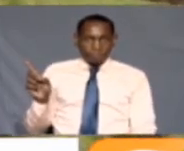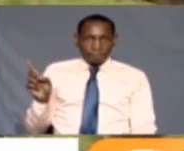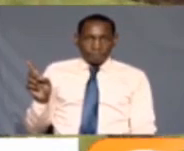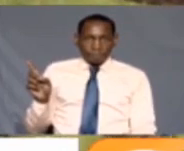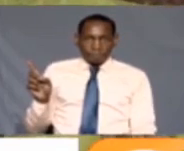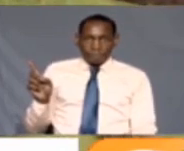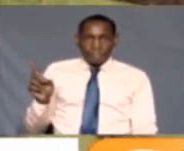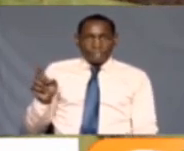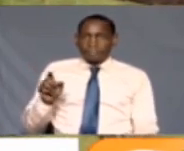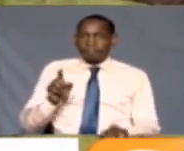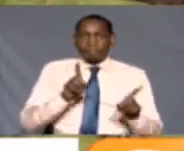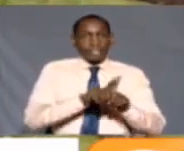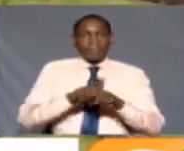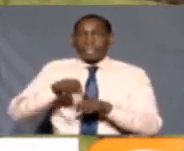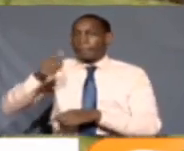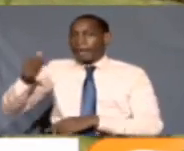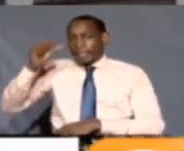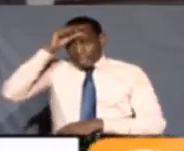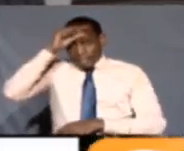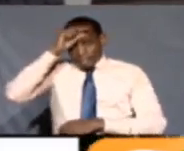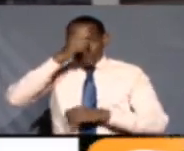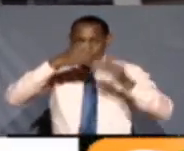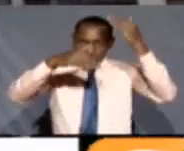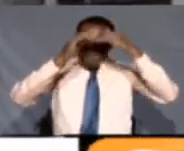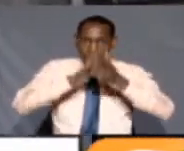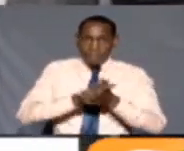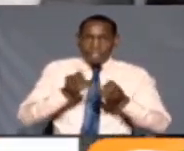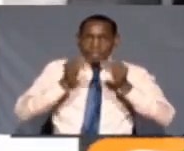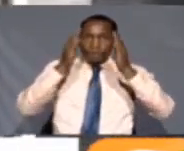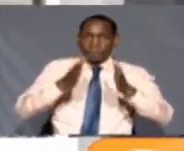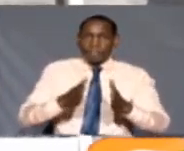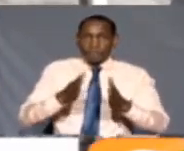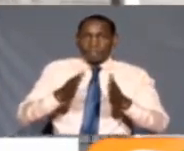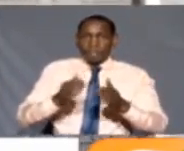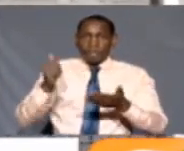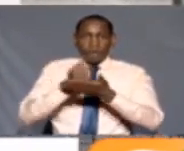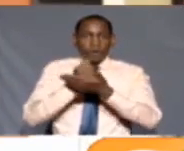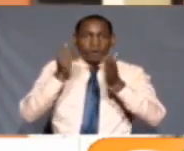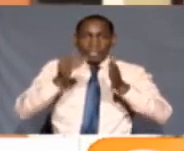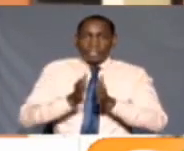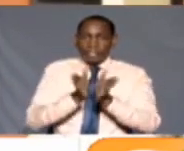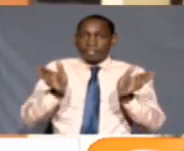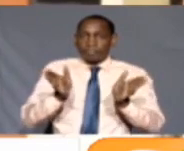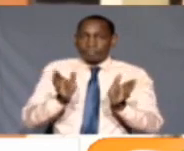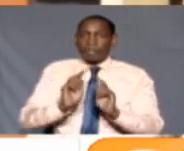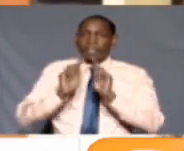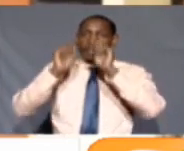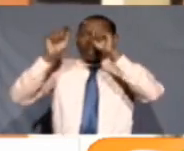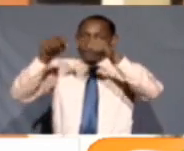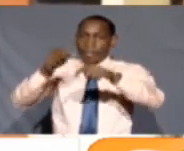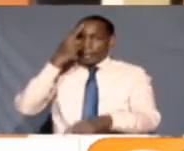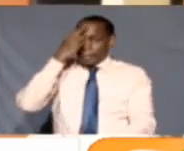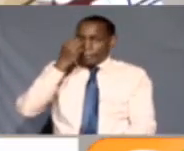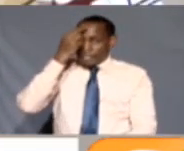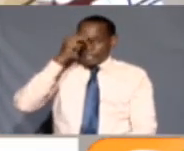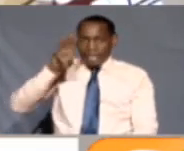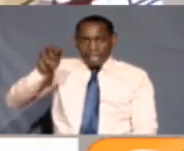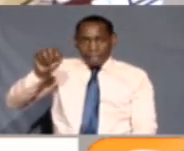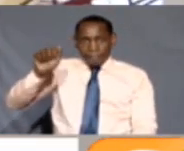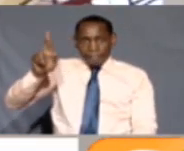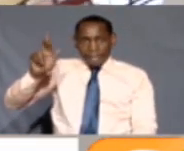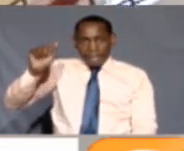Just like any other government institution, officers from the Office of the Auditor General have been visiting Maasai Mara